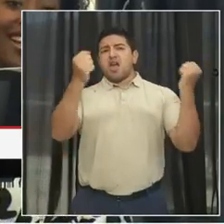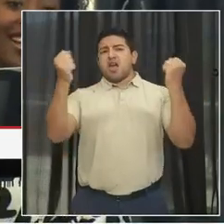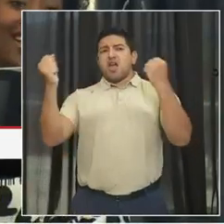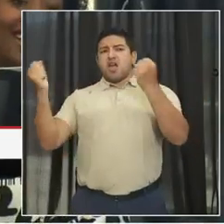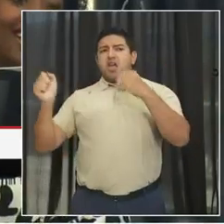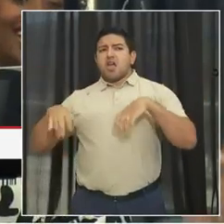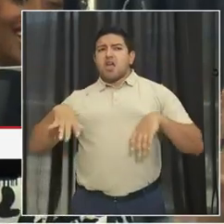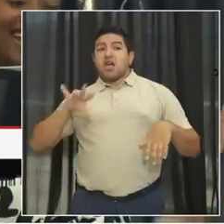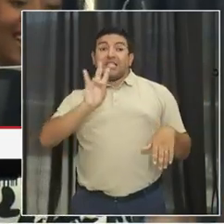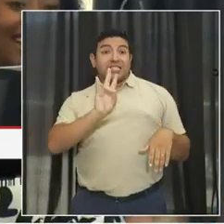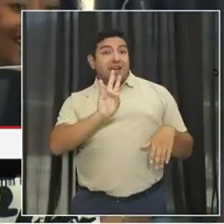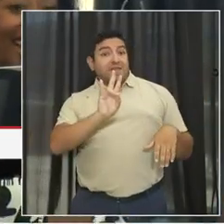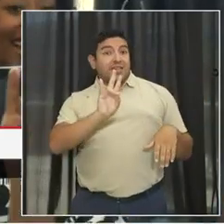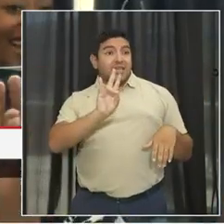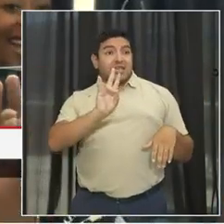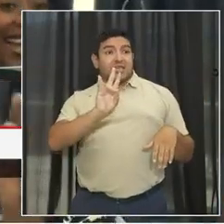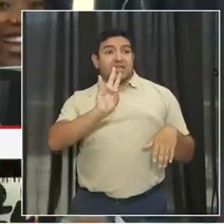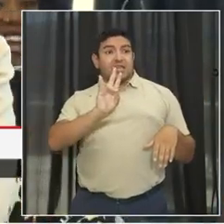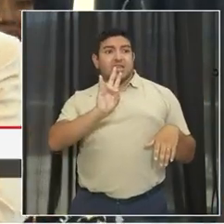Ward 7 seniors?